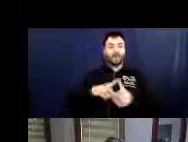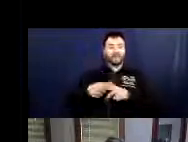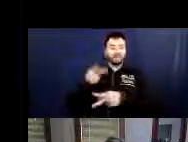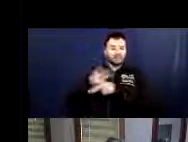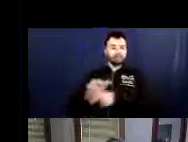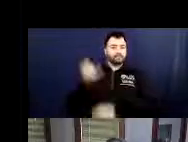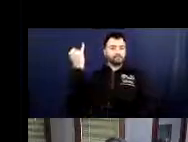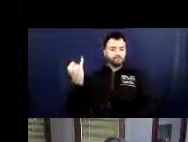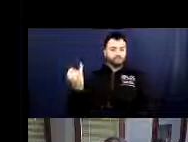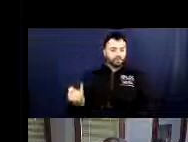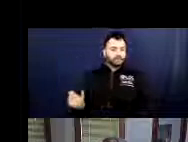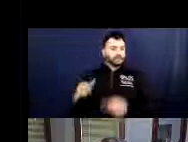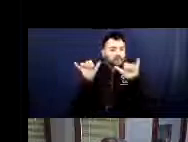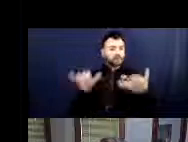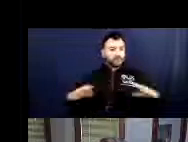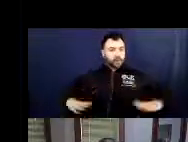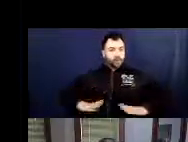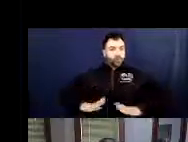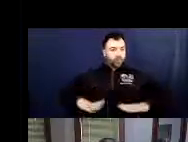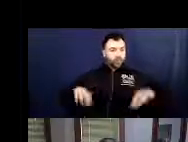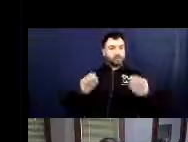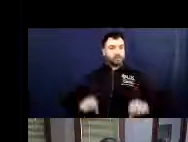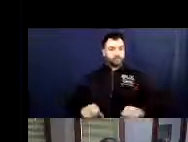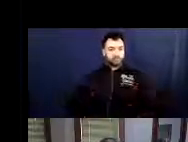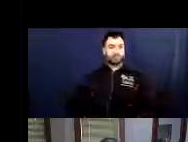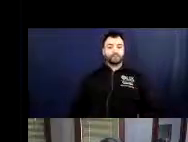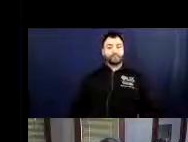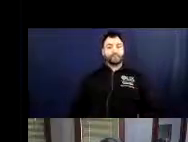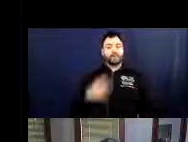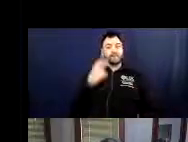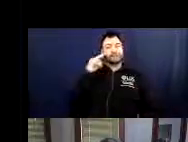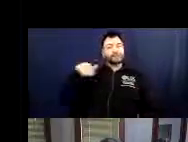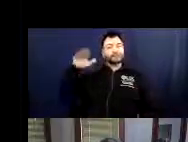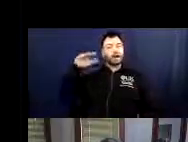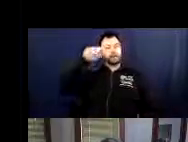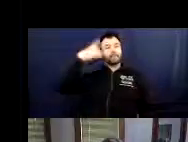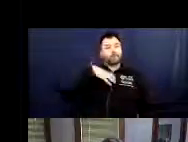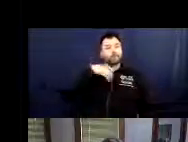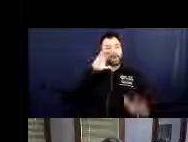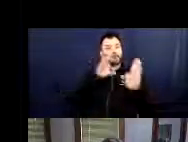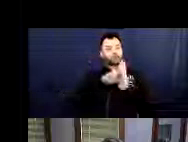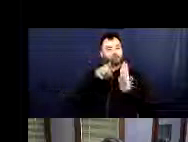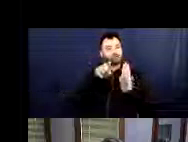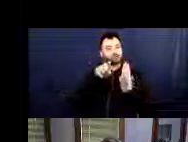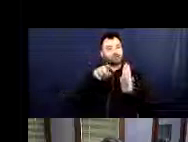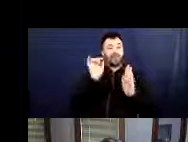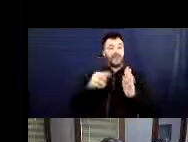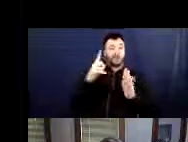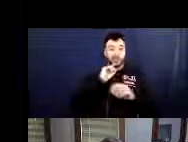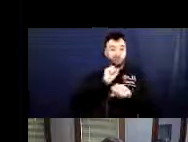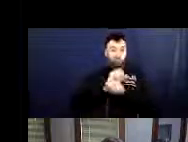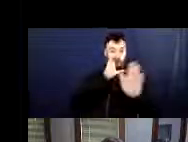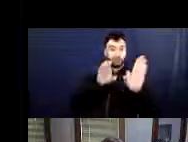into corsets. The picture on the top, the black and white picture, actually is a real picture taken in a